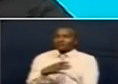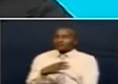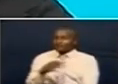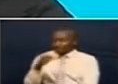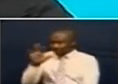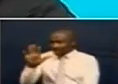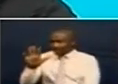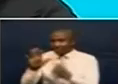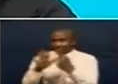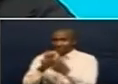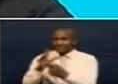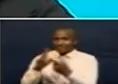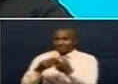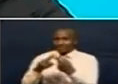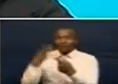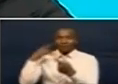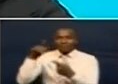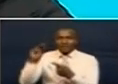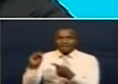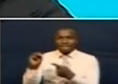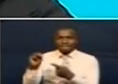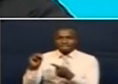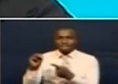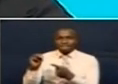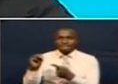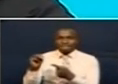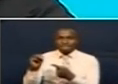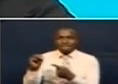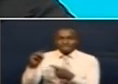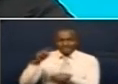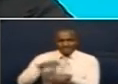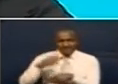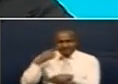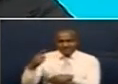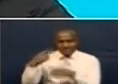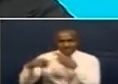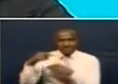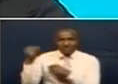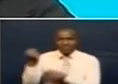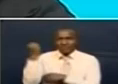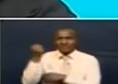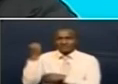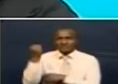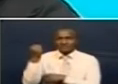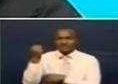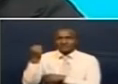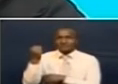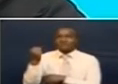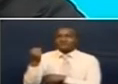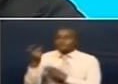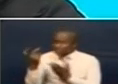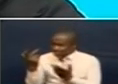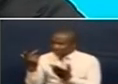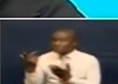principals, one is a former prime minister. And when we look at the history of Mumia Sugar, we could easily